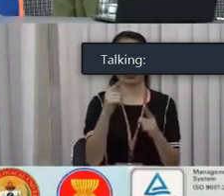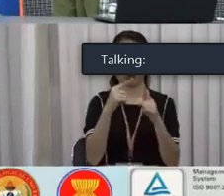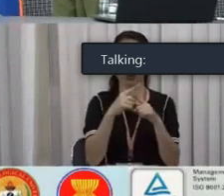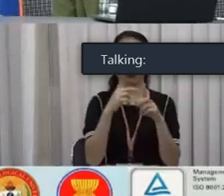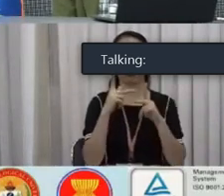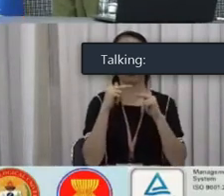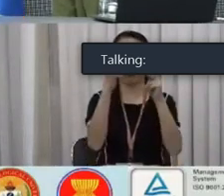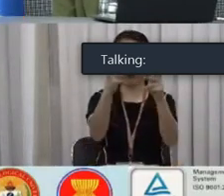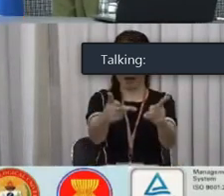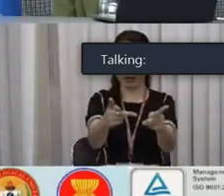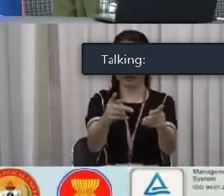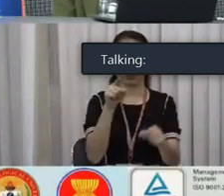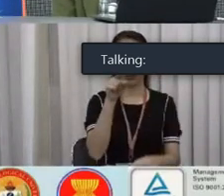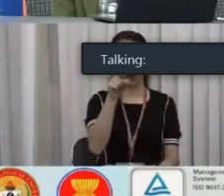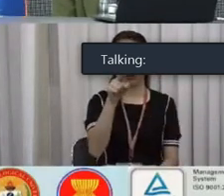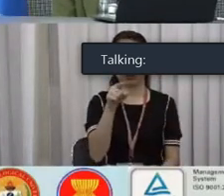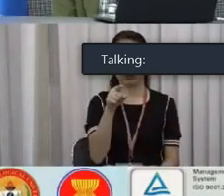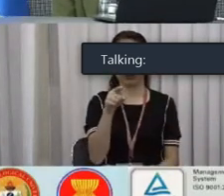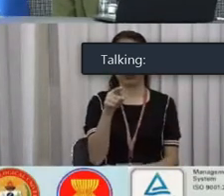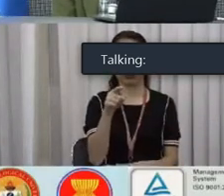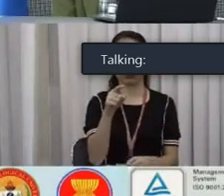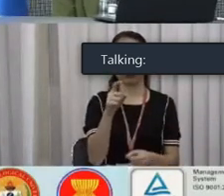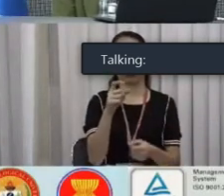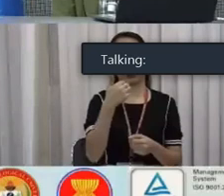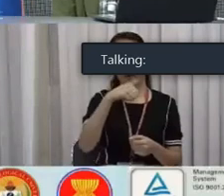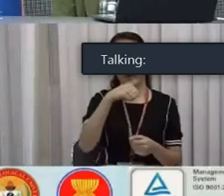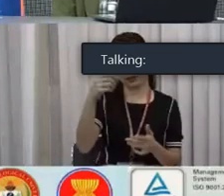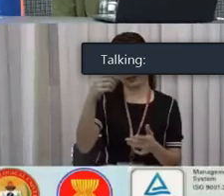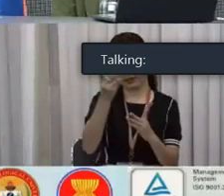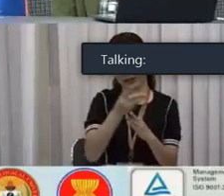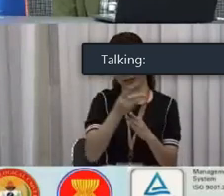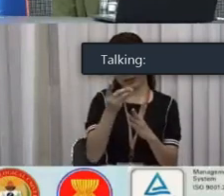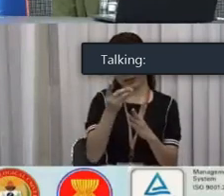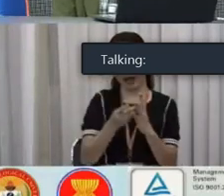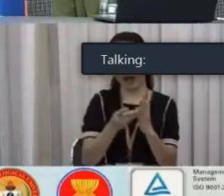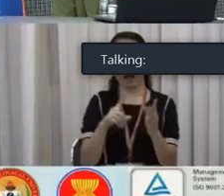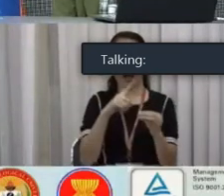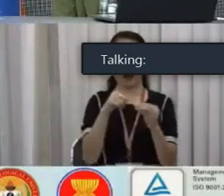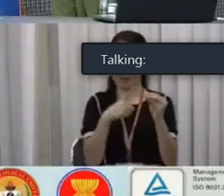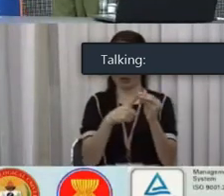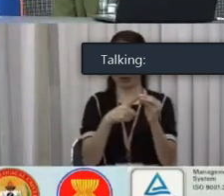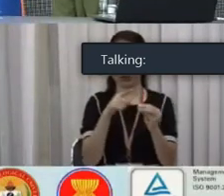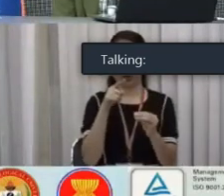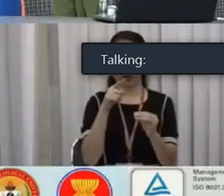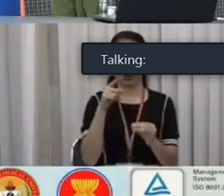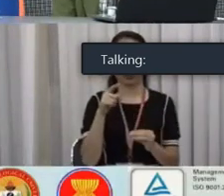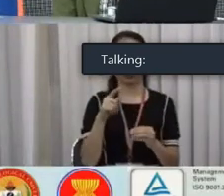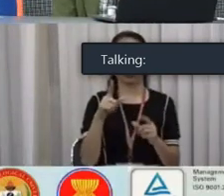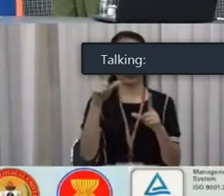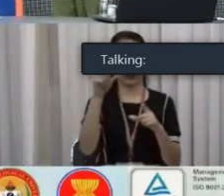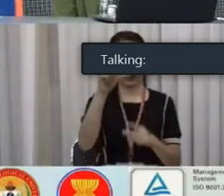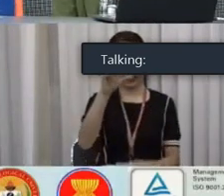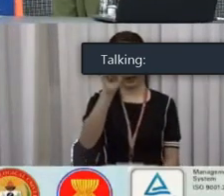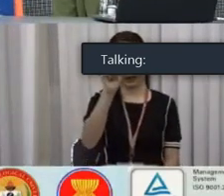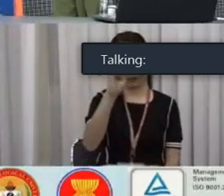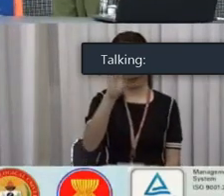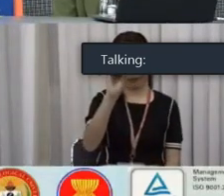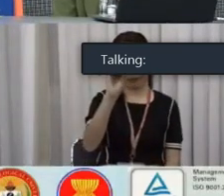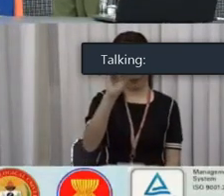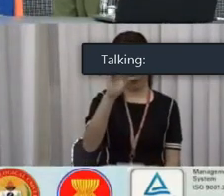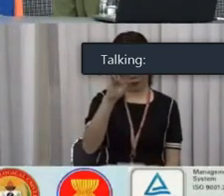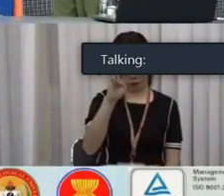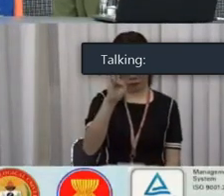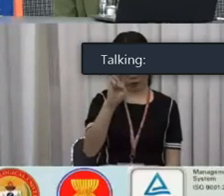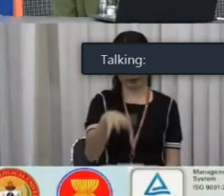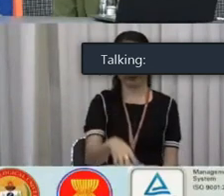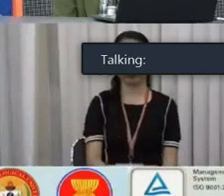work and job environments in the region. It maintains information or data, but not limited to skills, demand, and supply, the